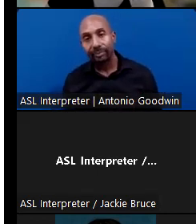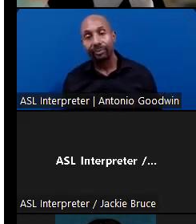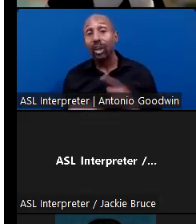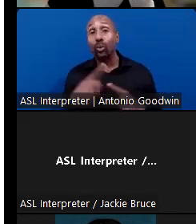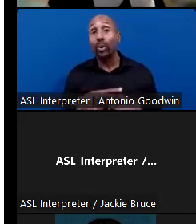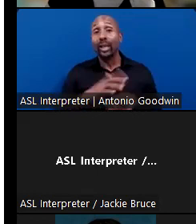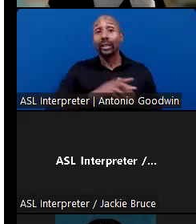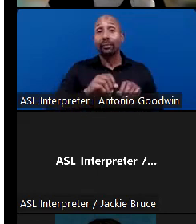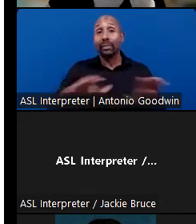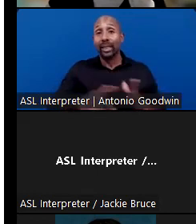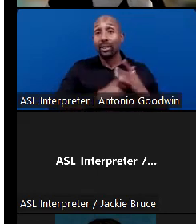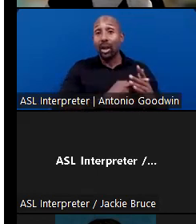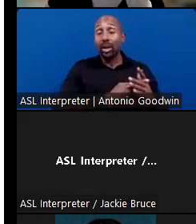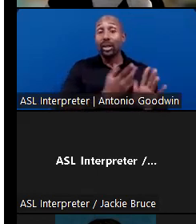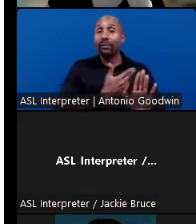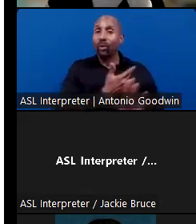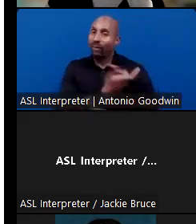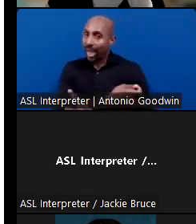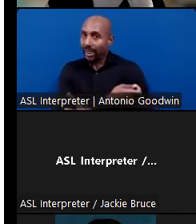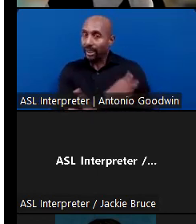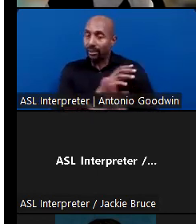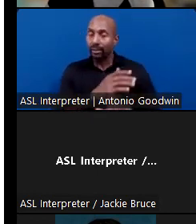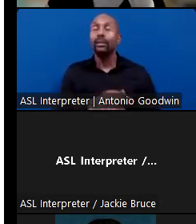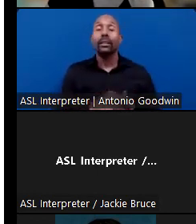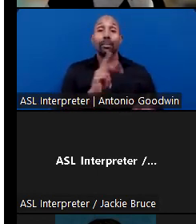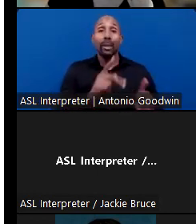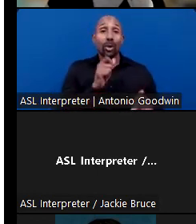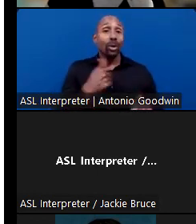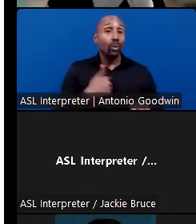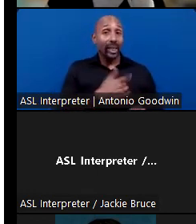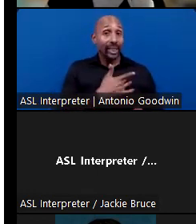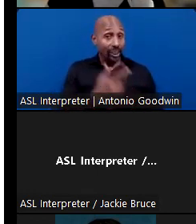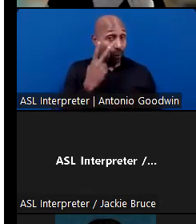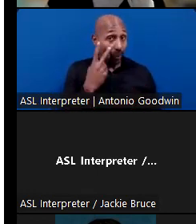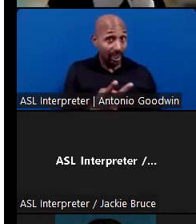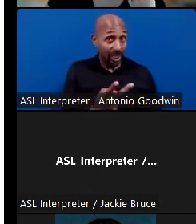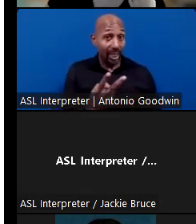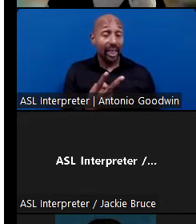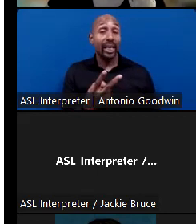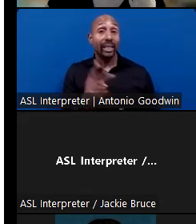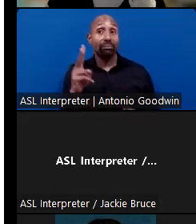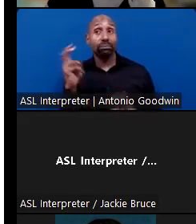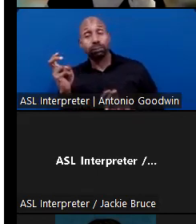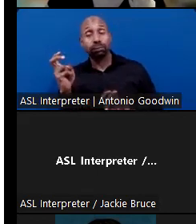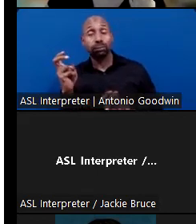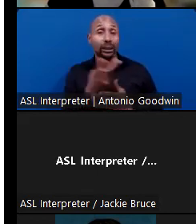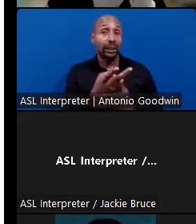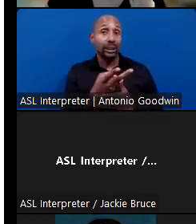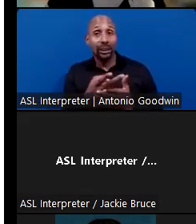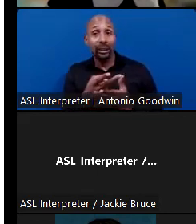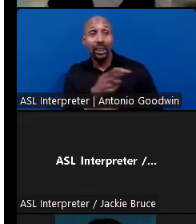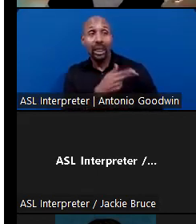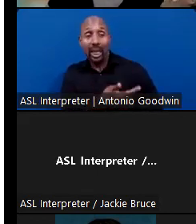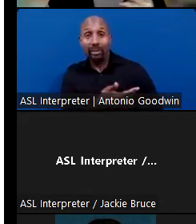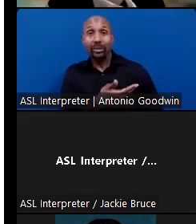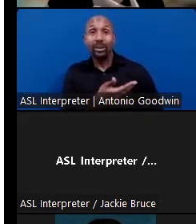had vaccines, the people that we were seeing being hospitalized and dying at a